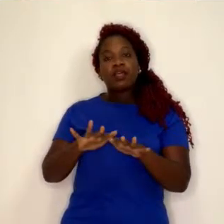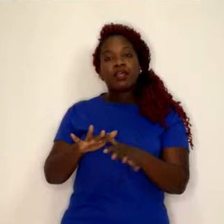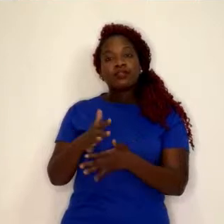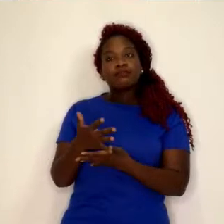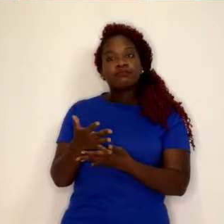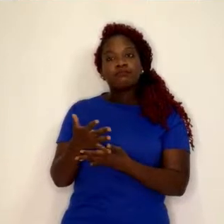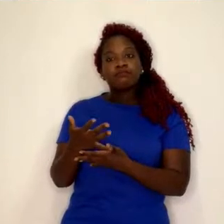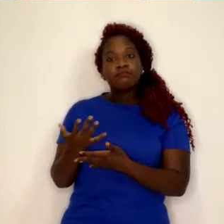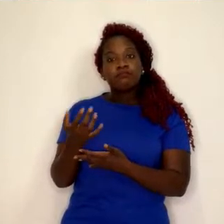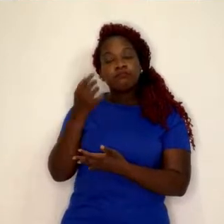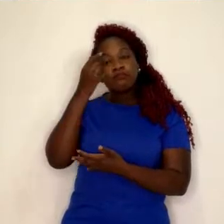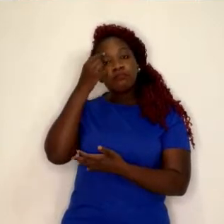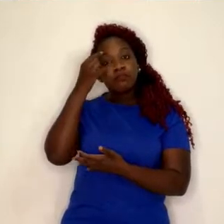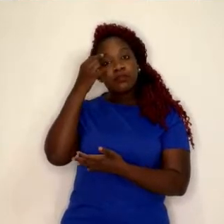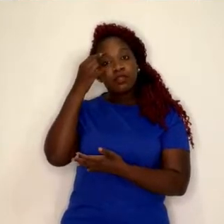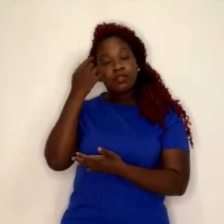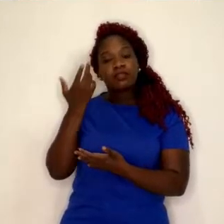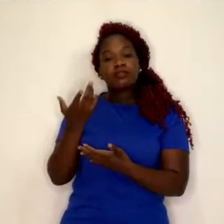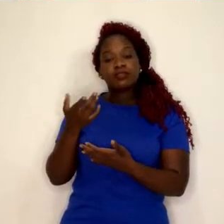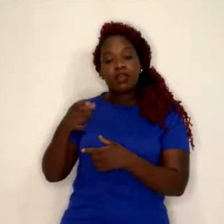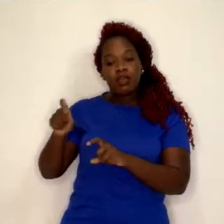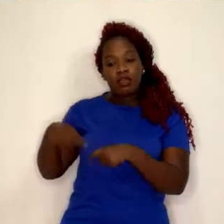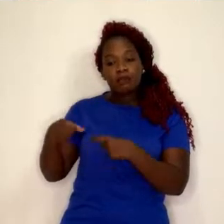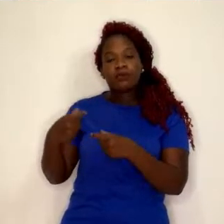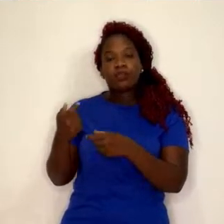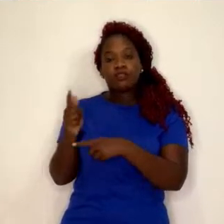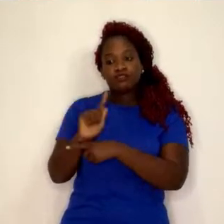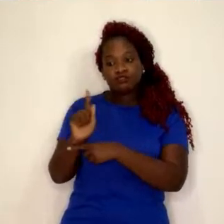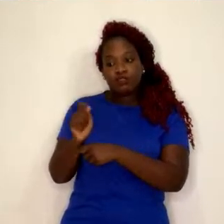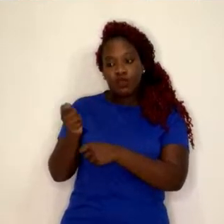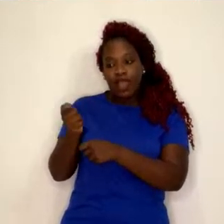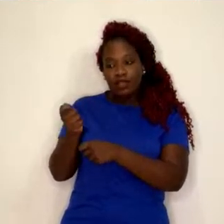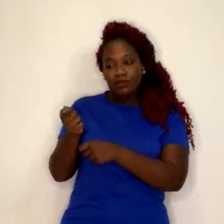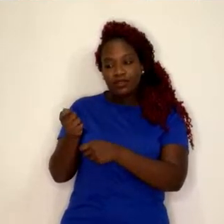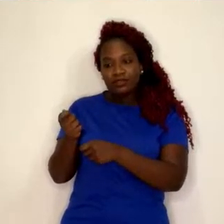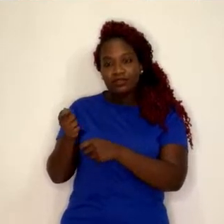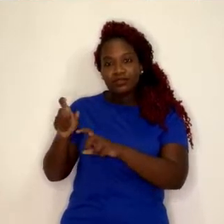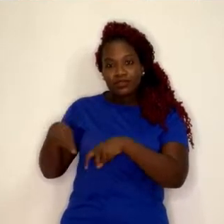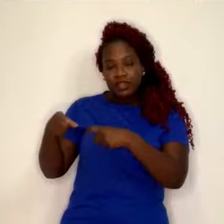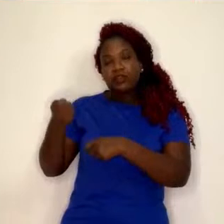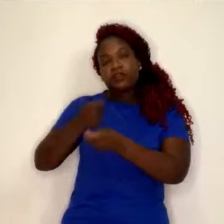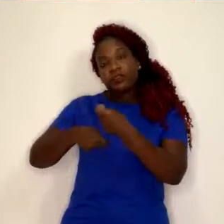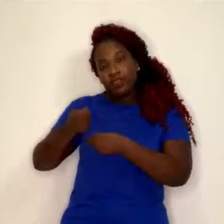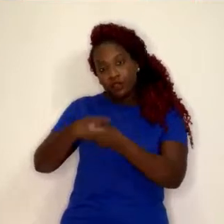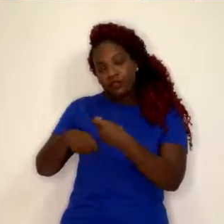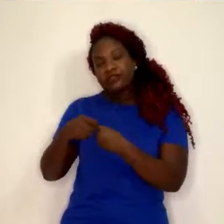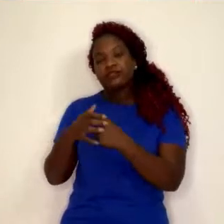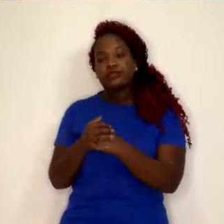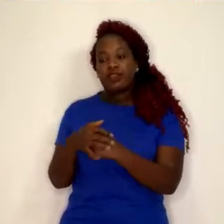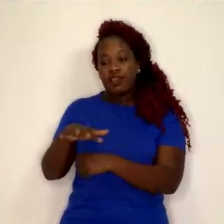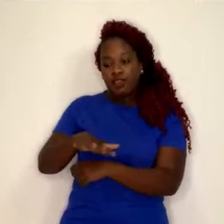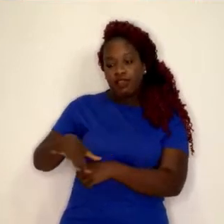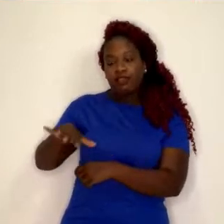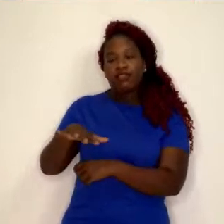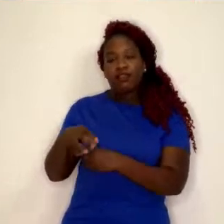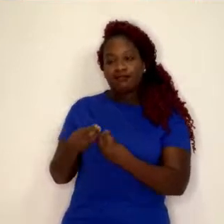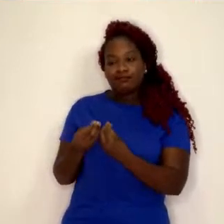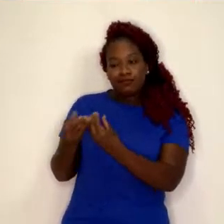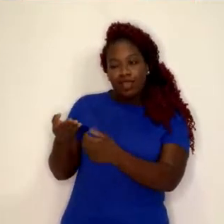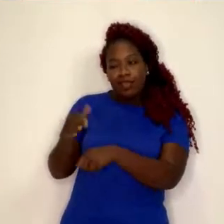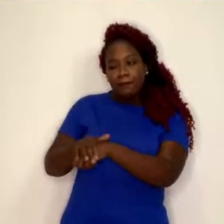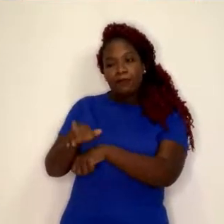at the moment for the field, this unmanagement beyond what is the concentration